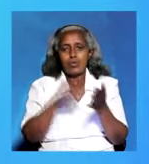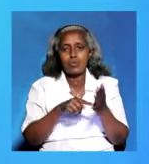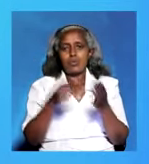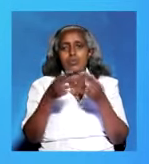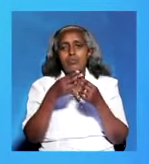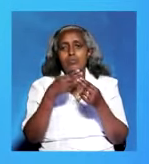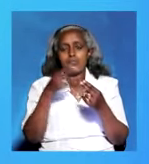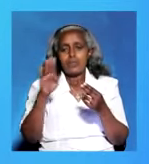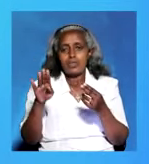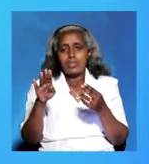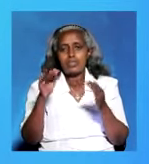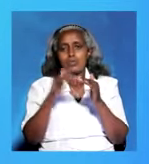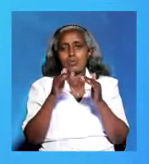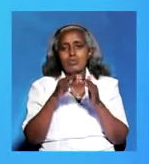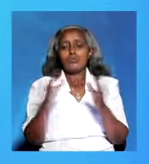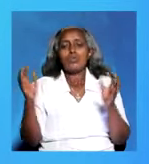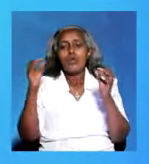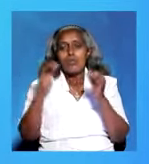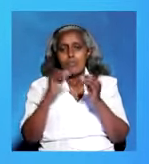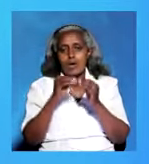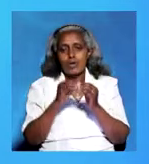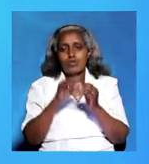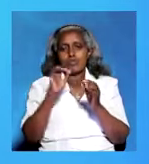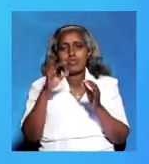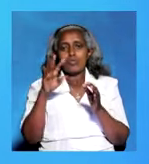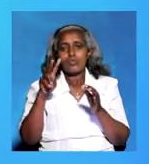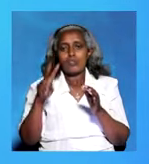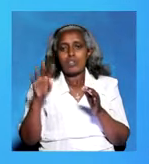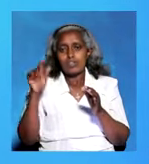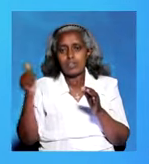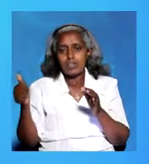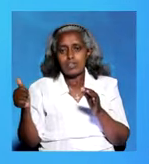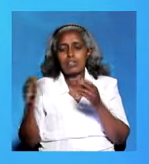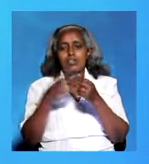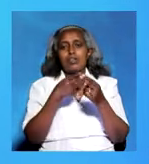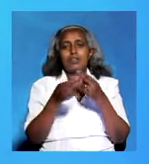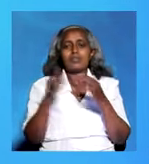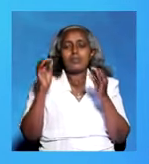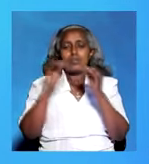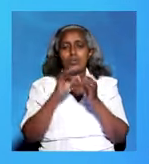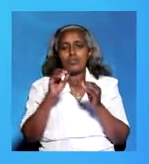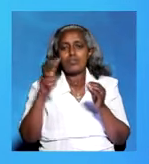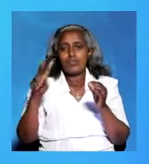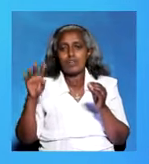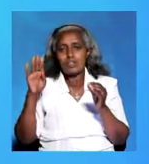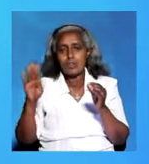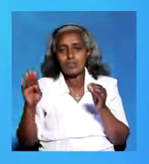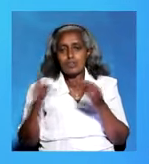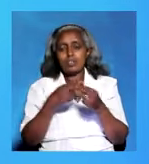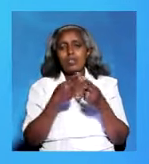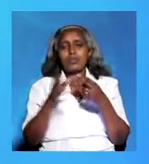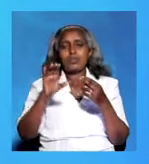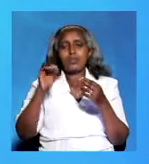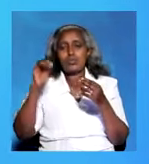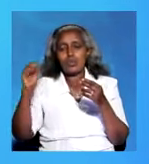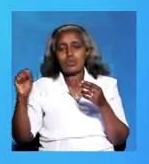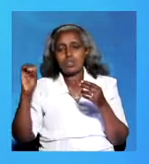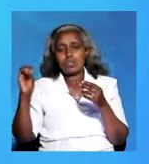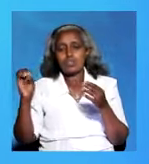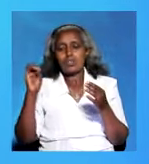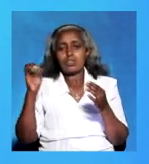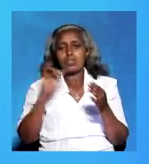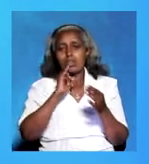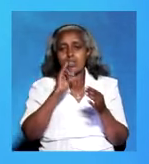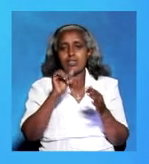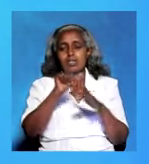to magnitude of vector A times magnitude of vector B cosine of theta, where theta is